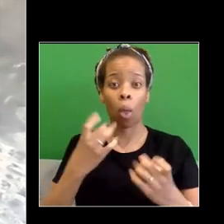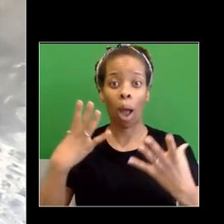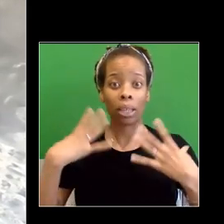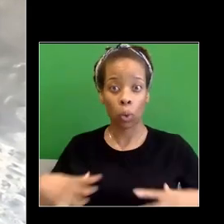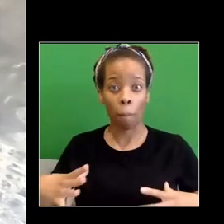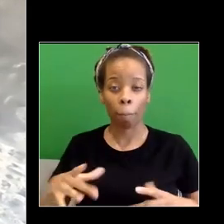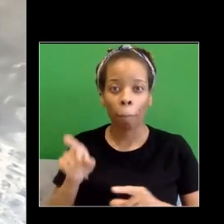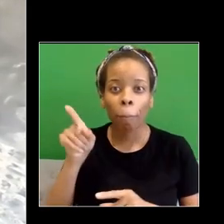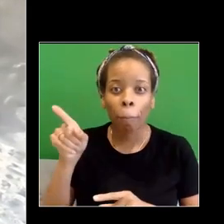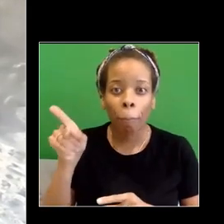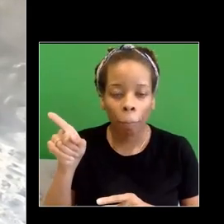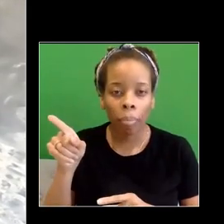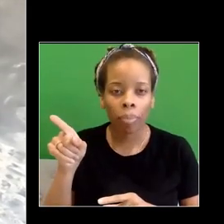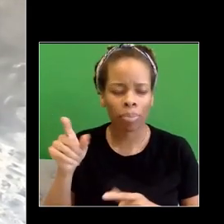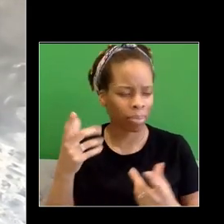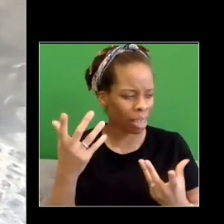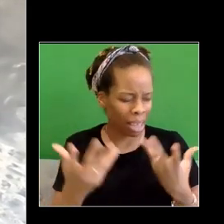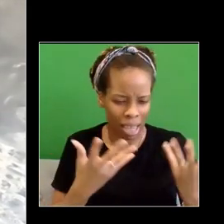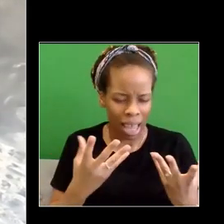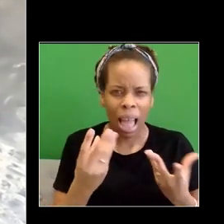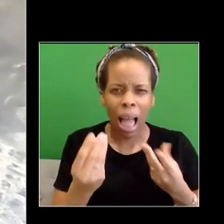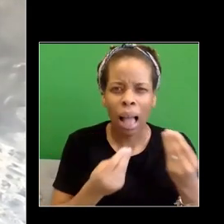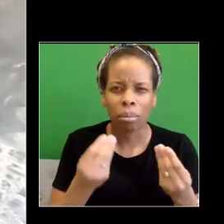like I can't find the word,